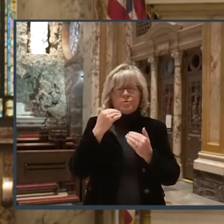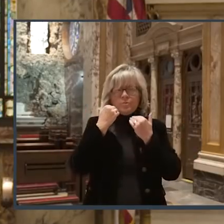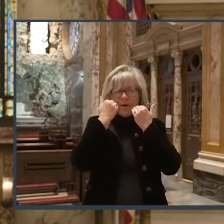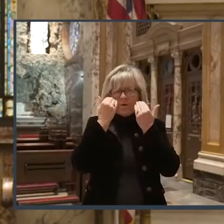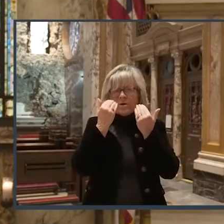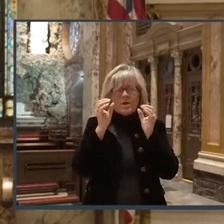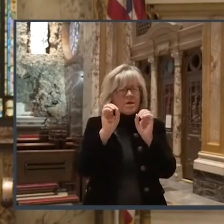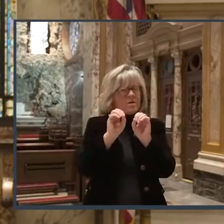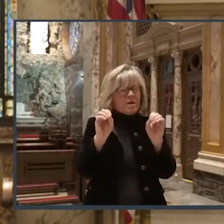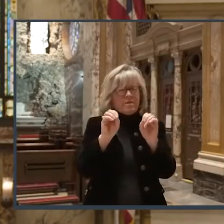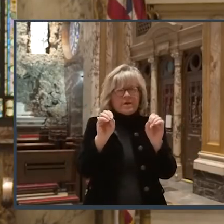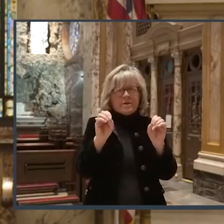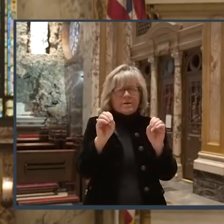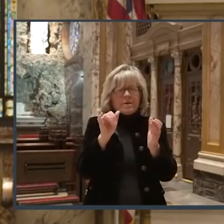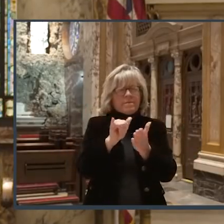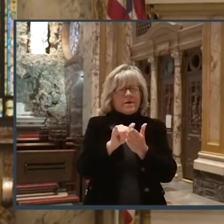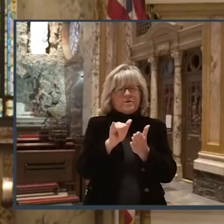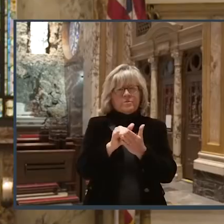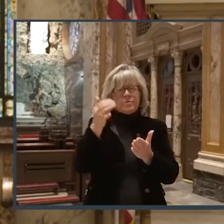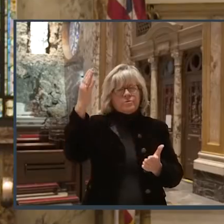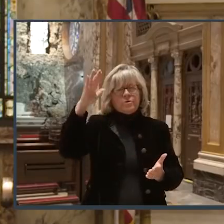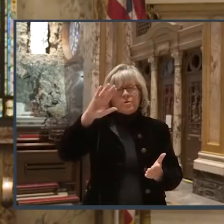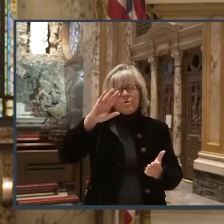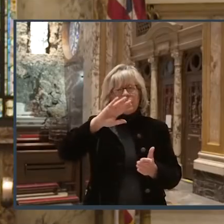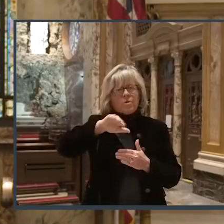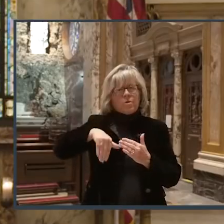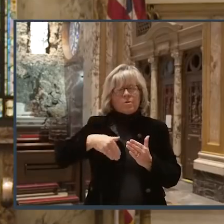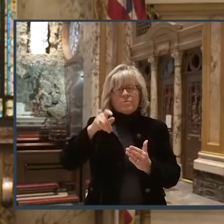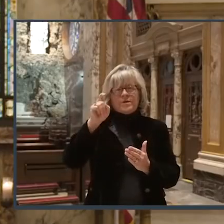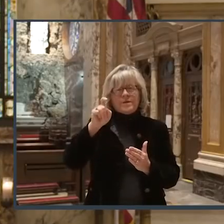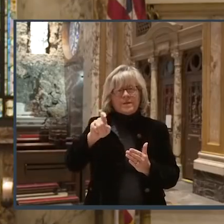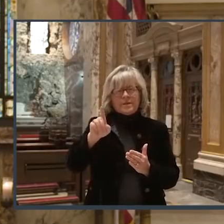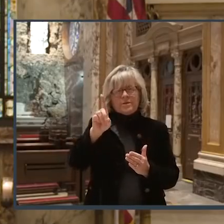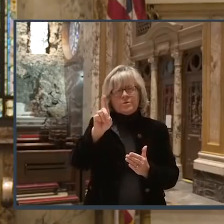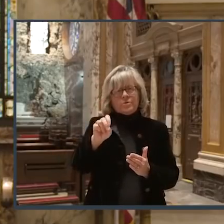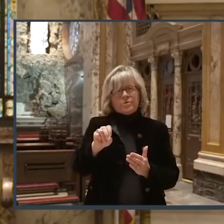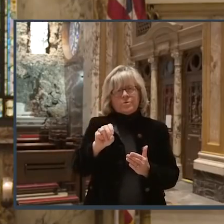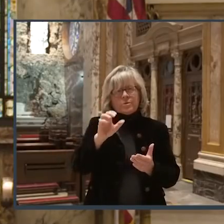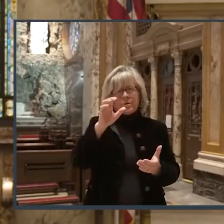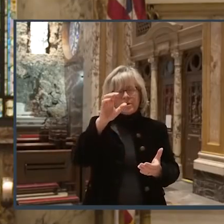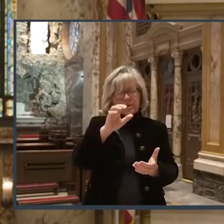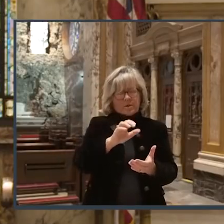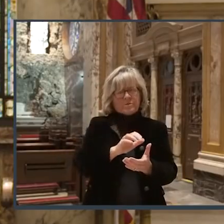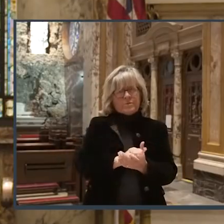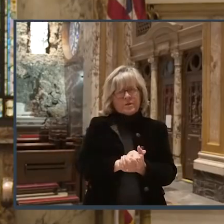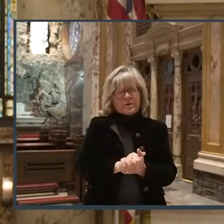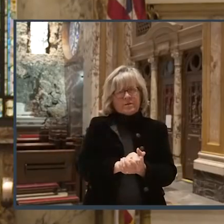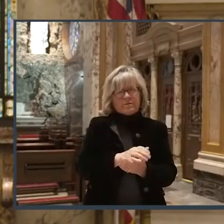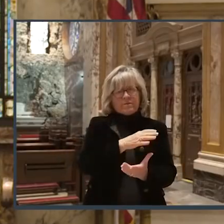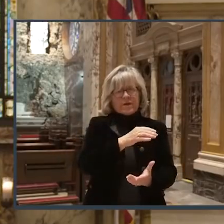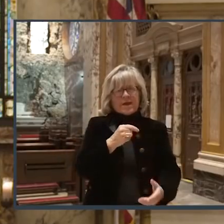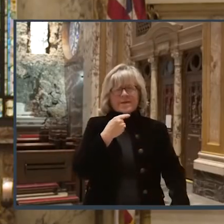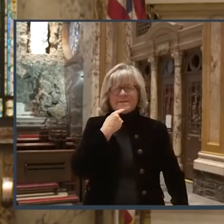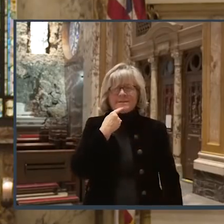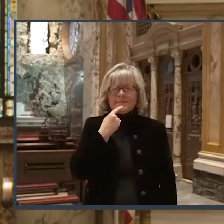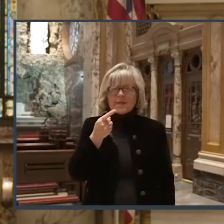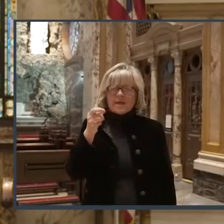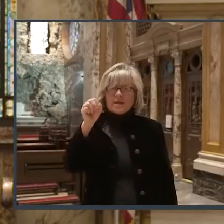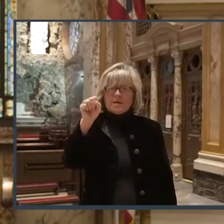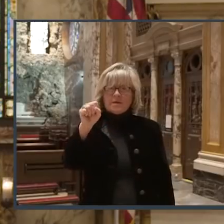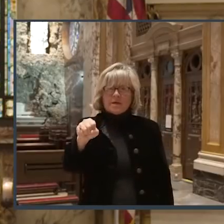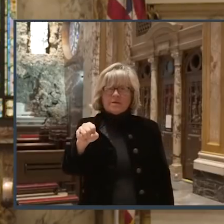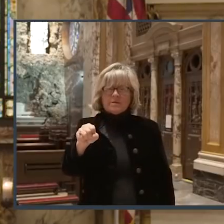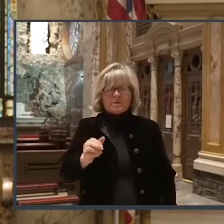God. All we have to do is to believe and say yes. Amen.